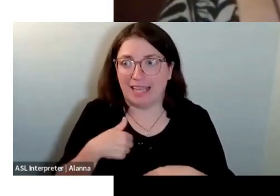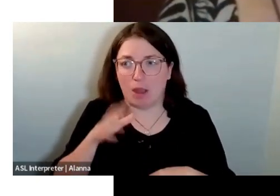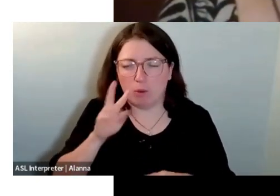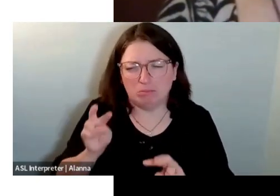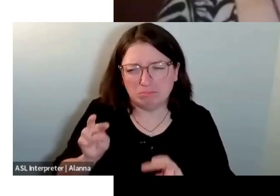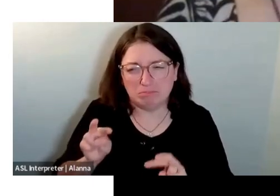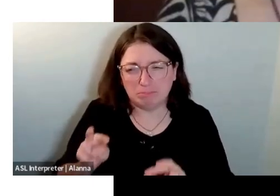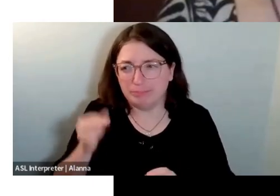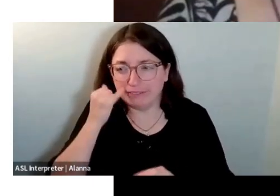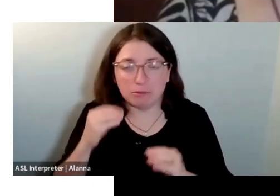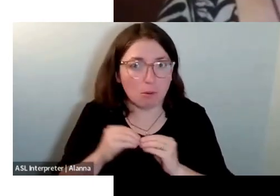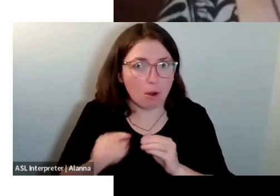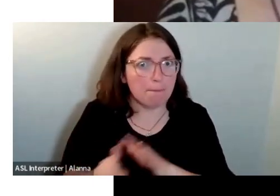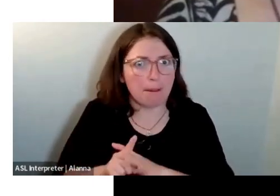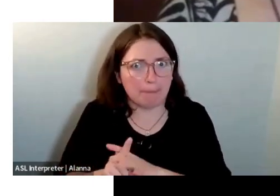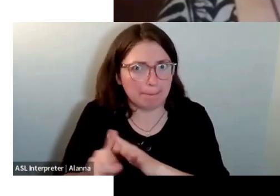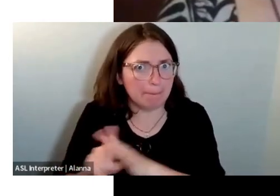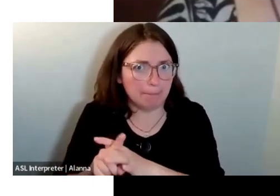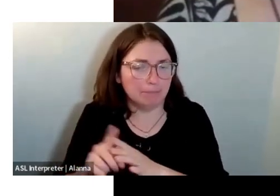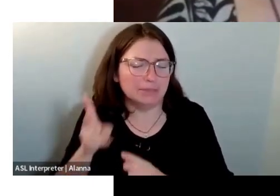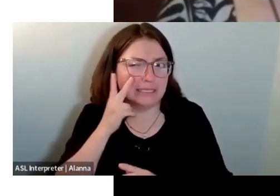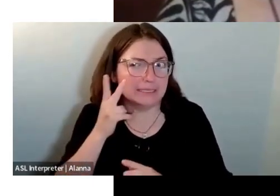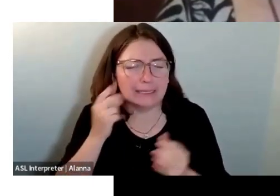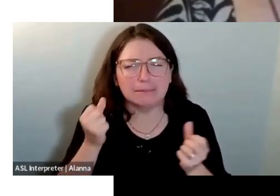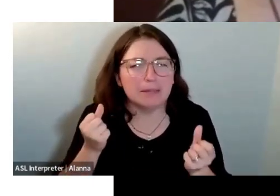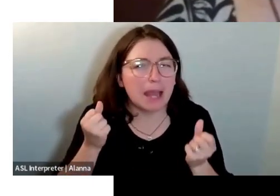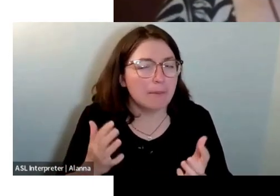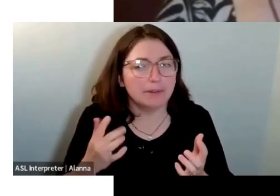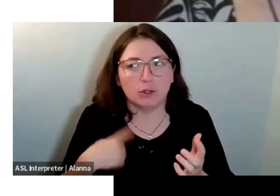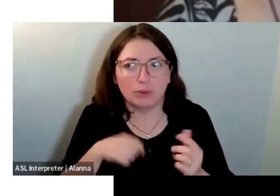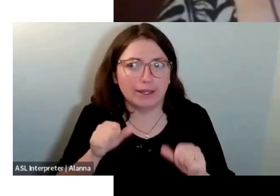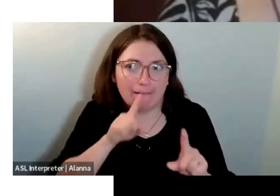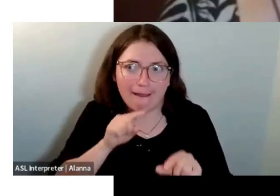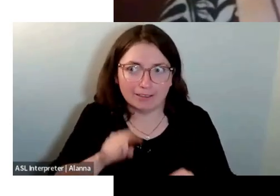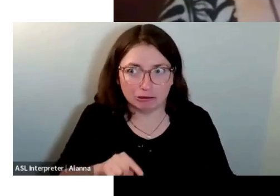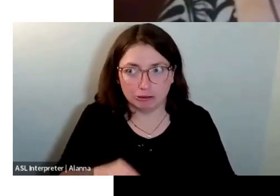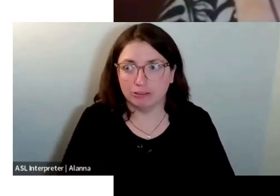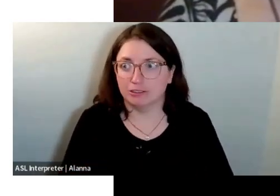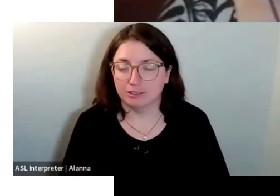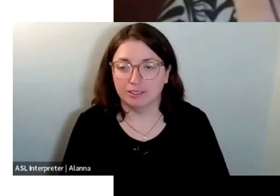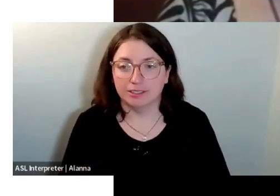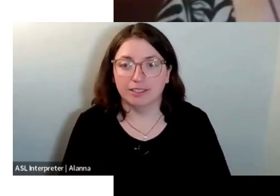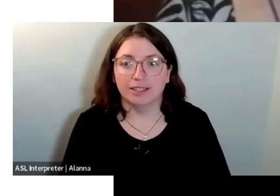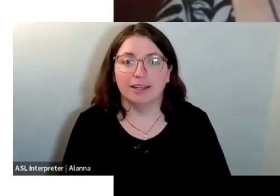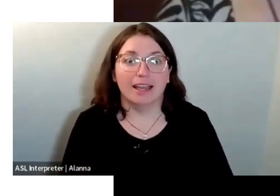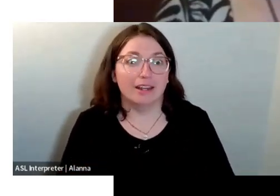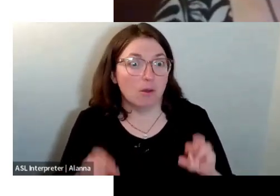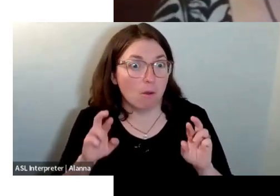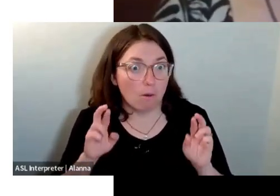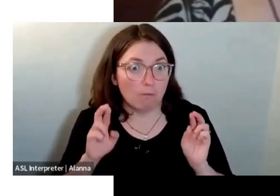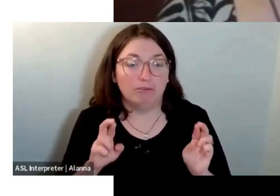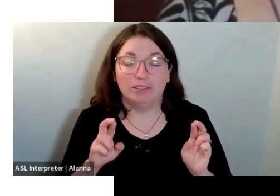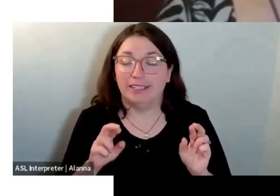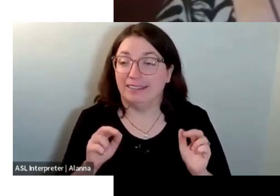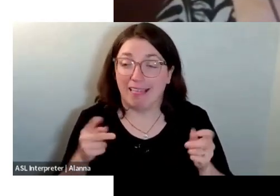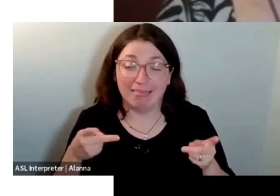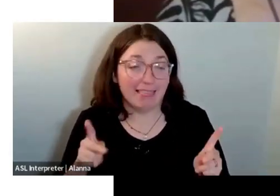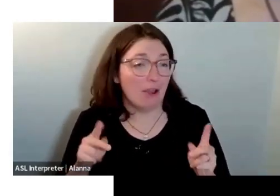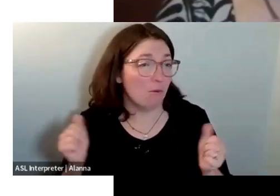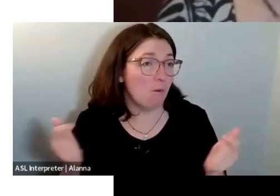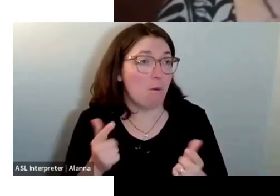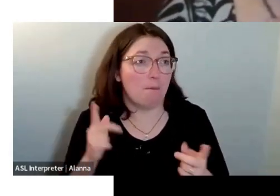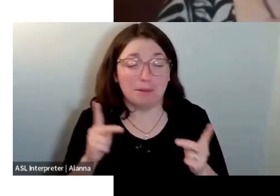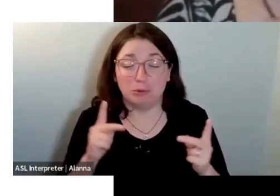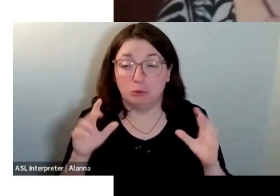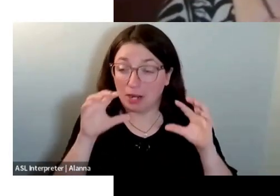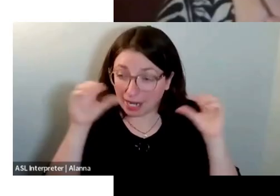comes in while we're going through it. Let's see how many we can get through so that we can let everybody, including you, Pebble, get outside and touch some grass, because that